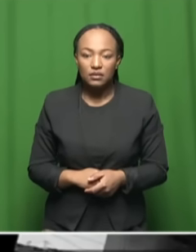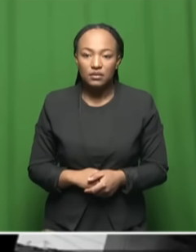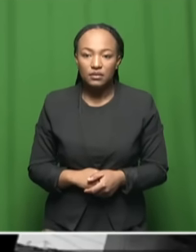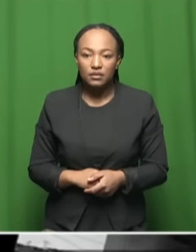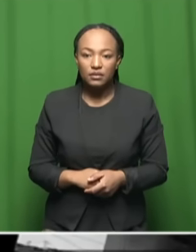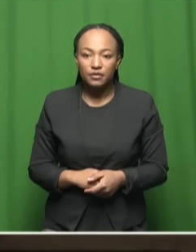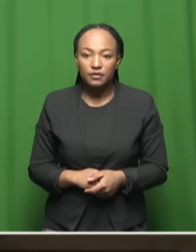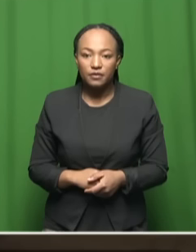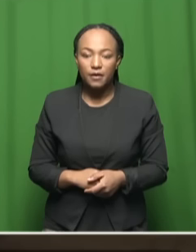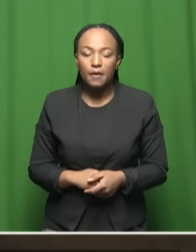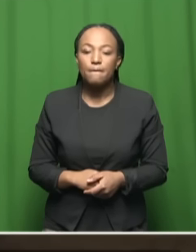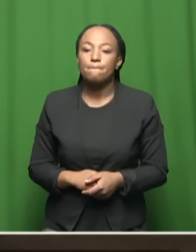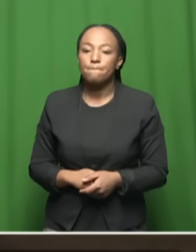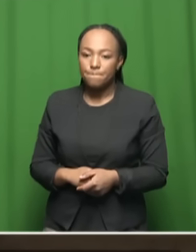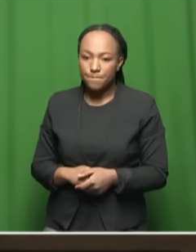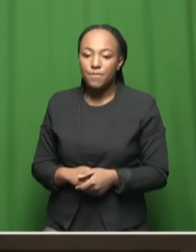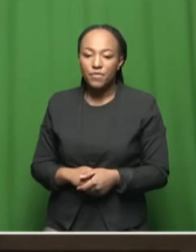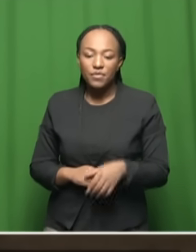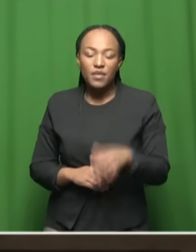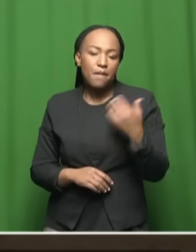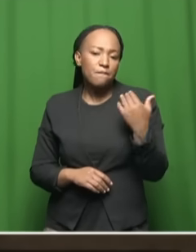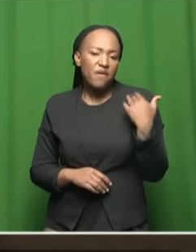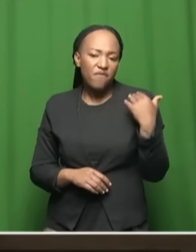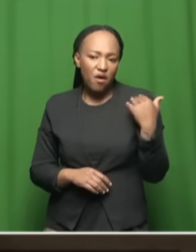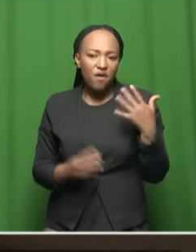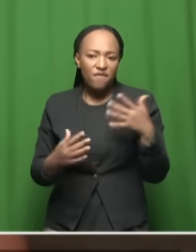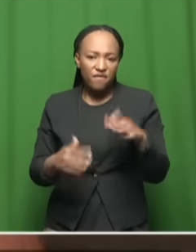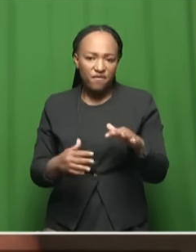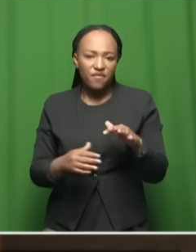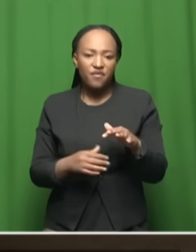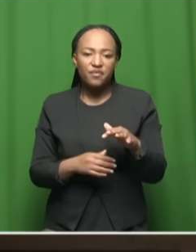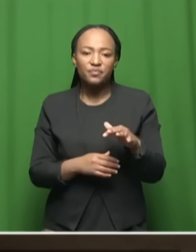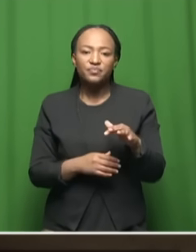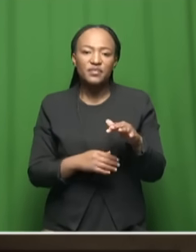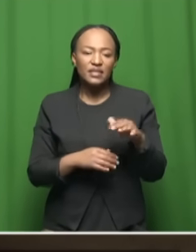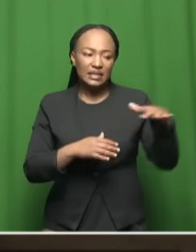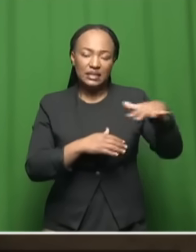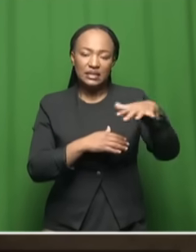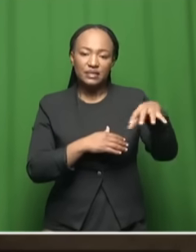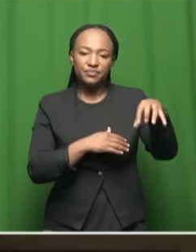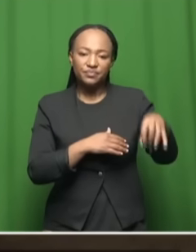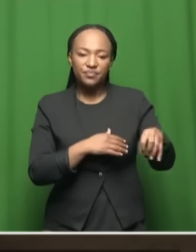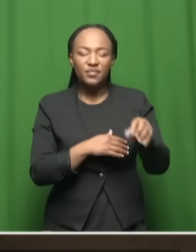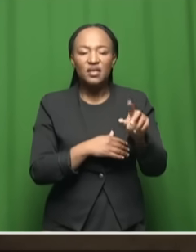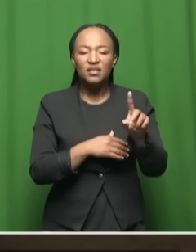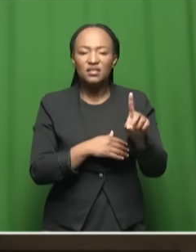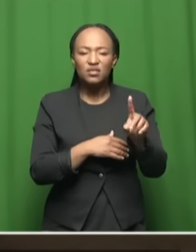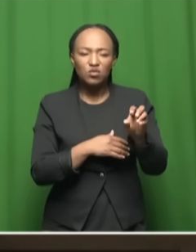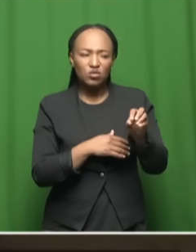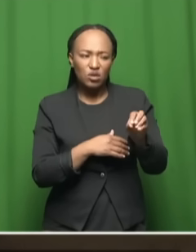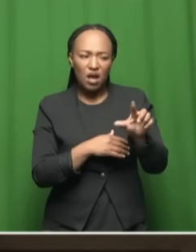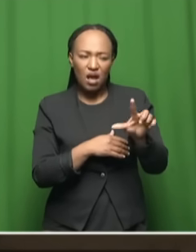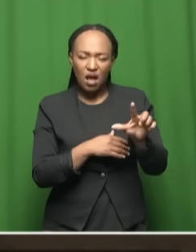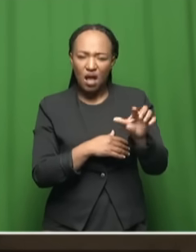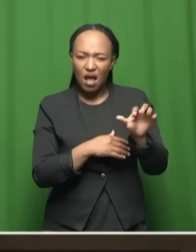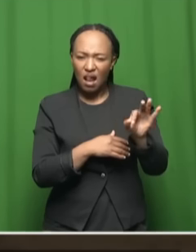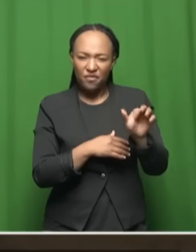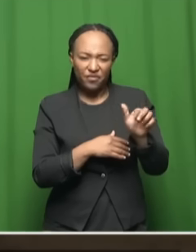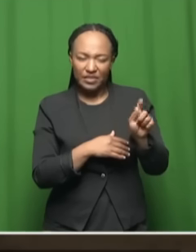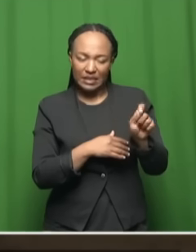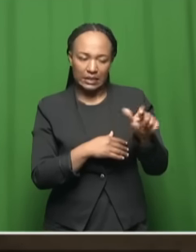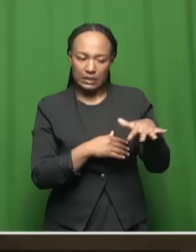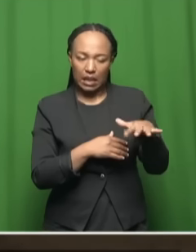Well, we had a nice conversation a little bit earlier in Delft, where we spoke to a lady who said she started casting her